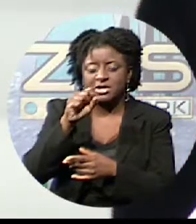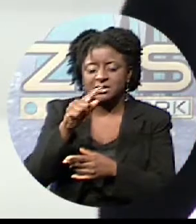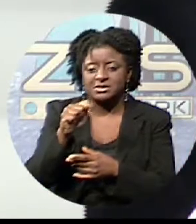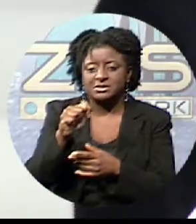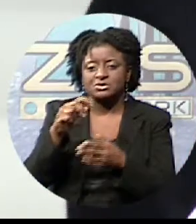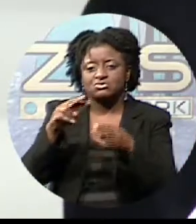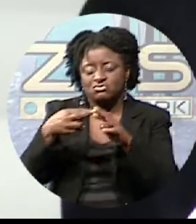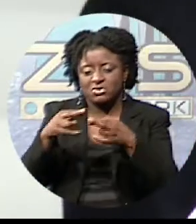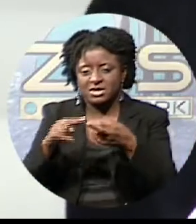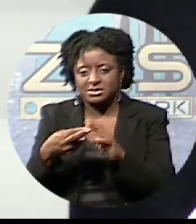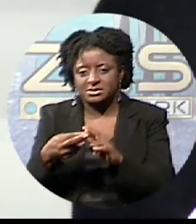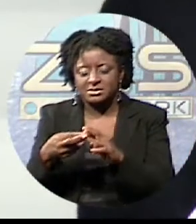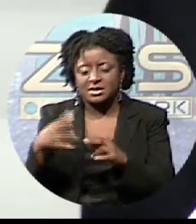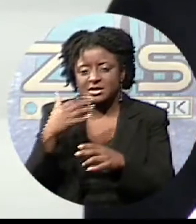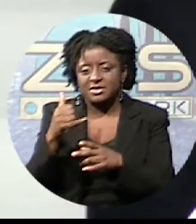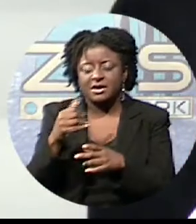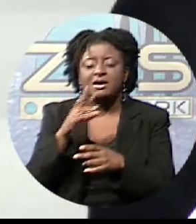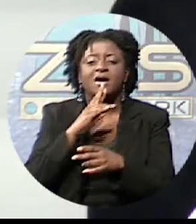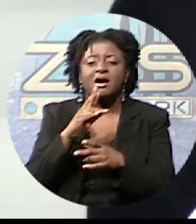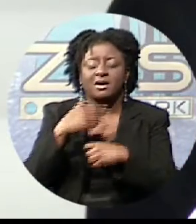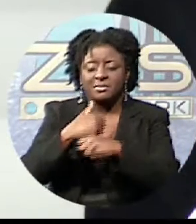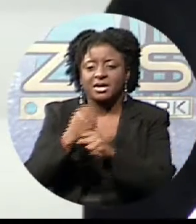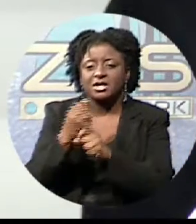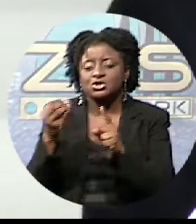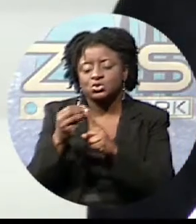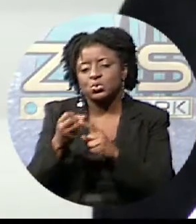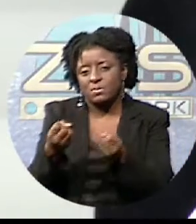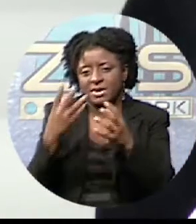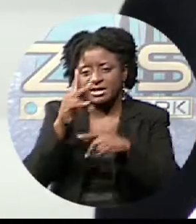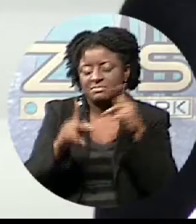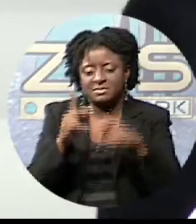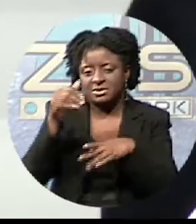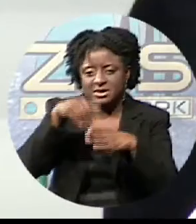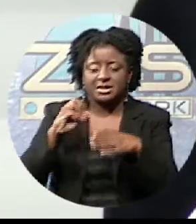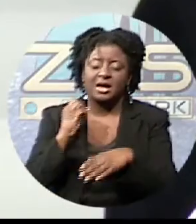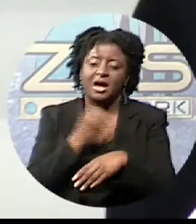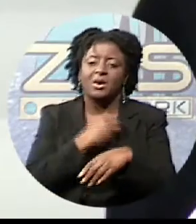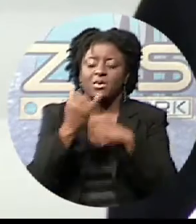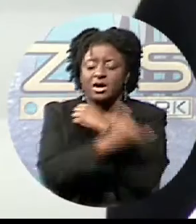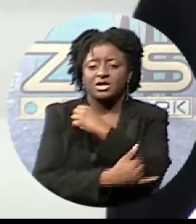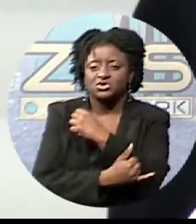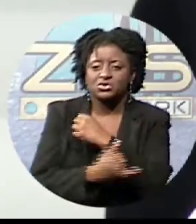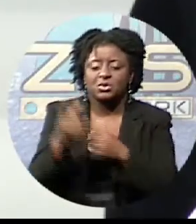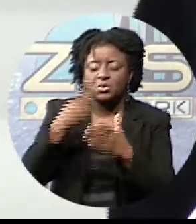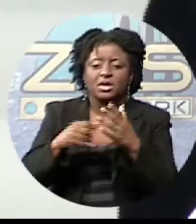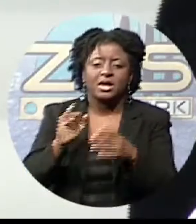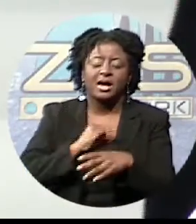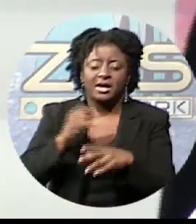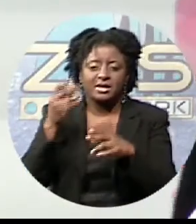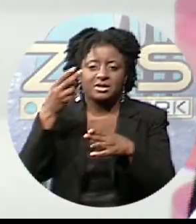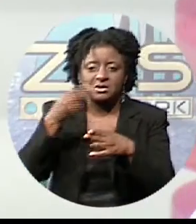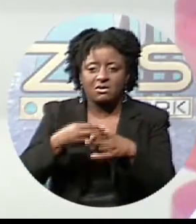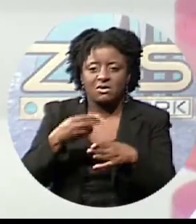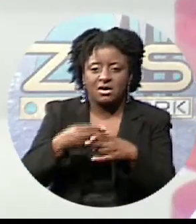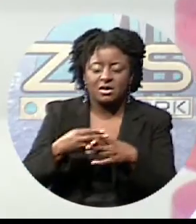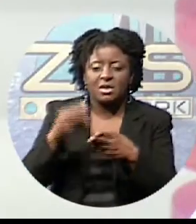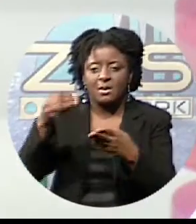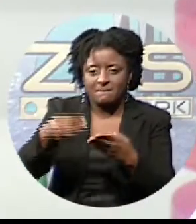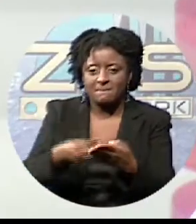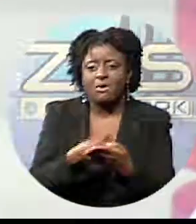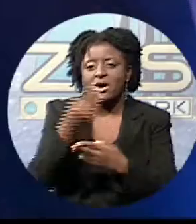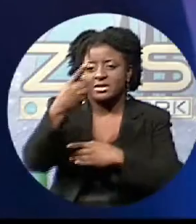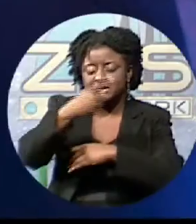people in our country into what I characterize for making the point, modern-day